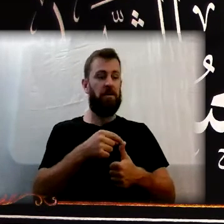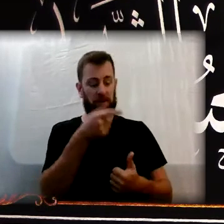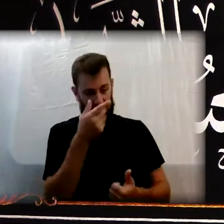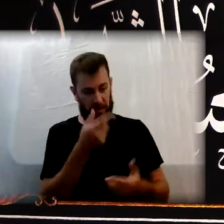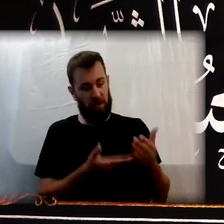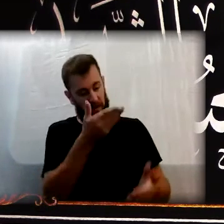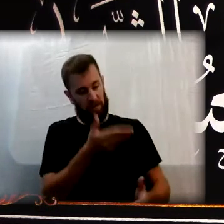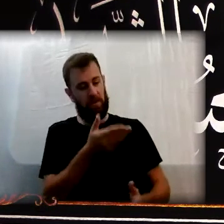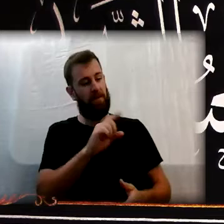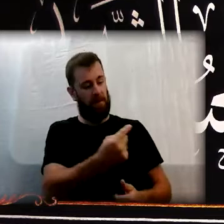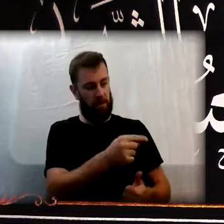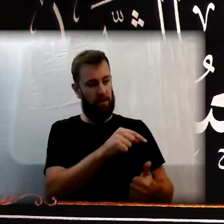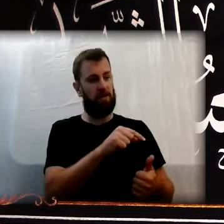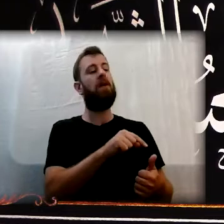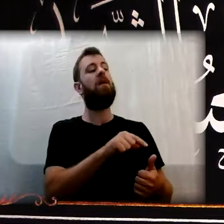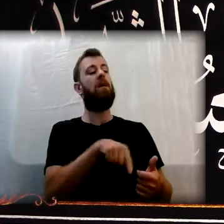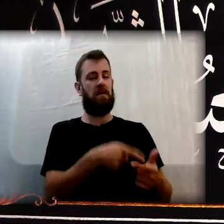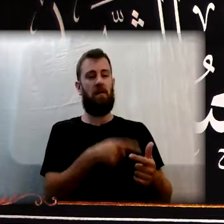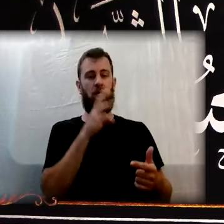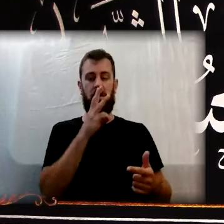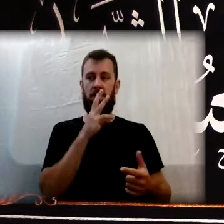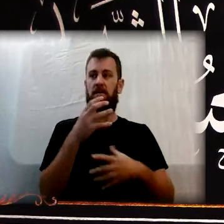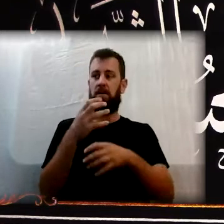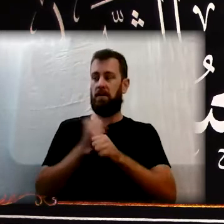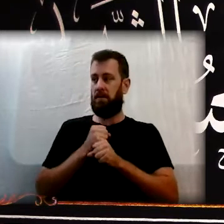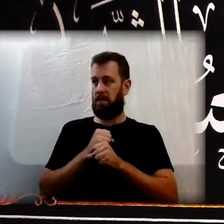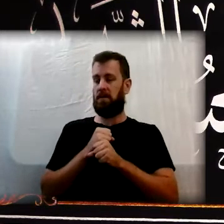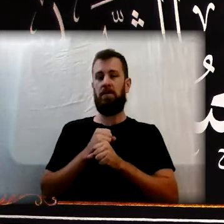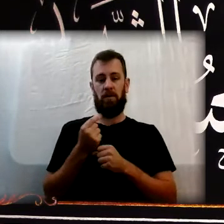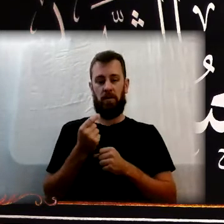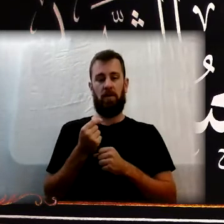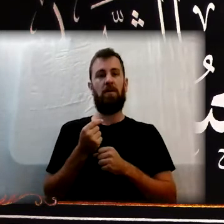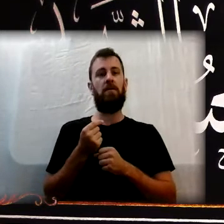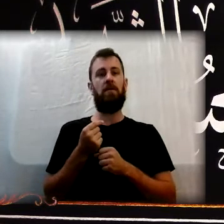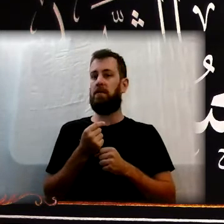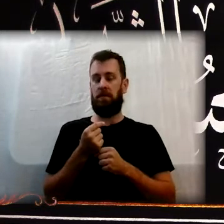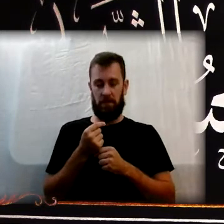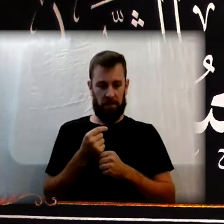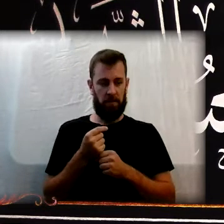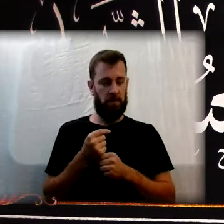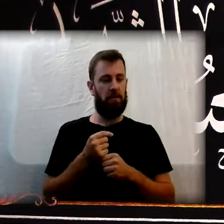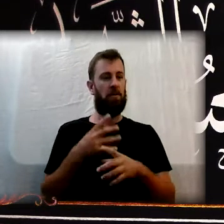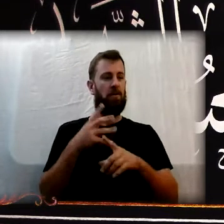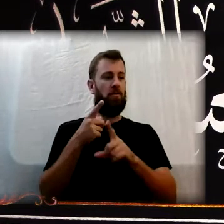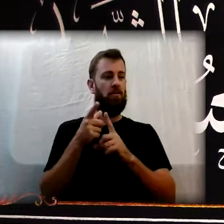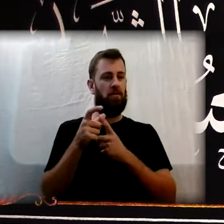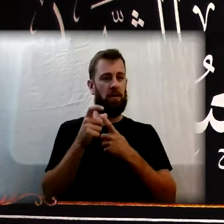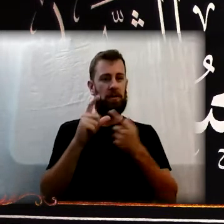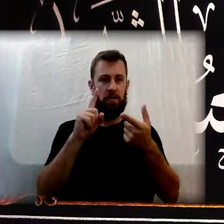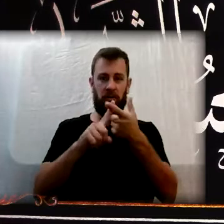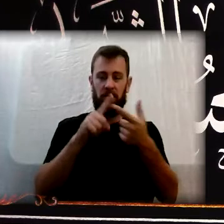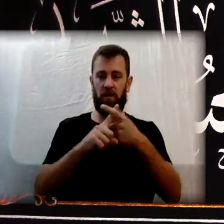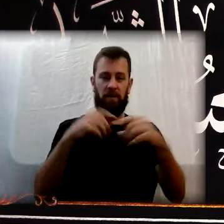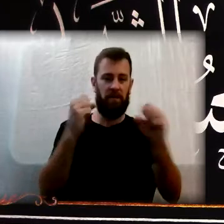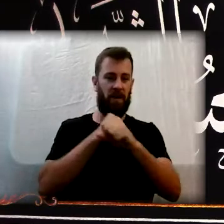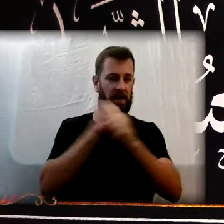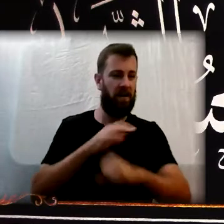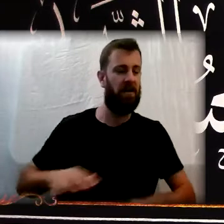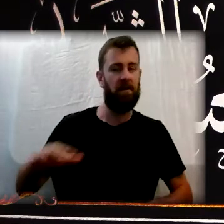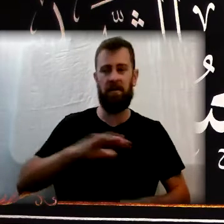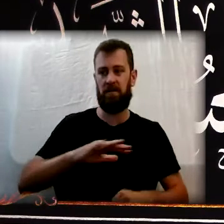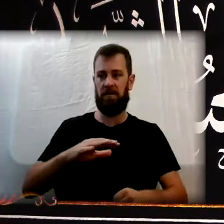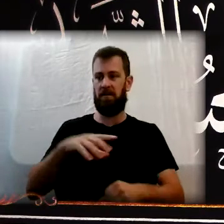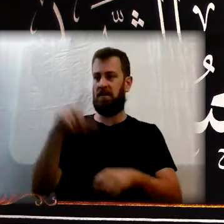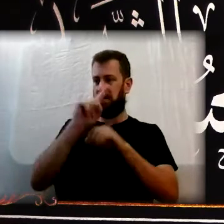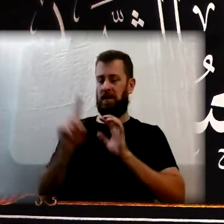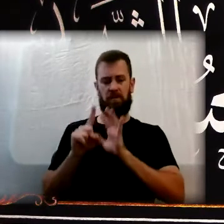So Sakina takes the water. She takes the water pouch and she begins running towards the battlefield. Zainab